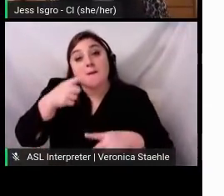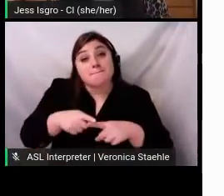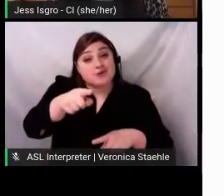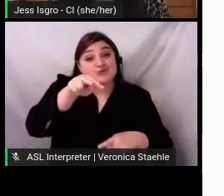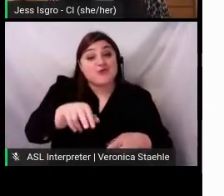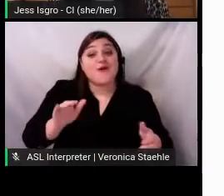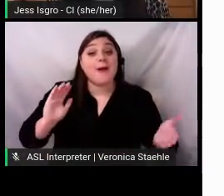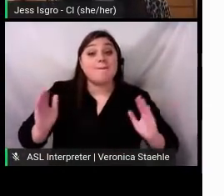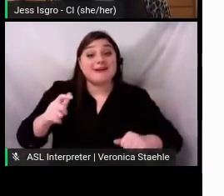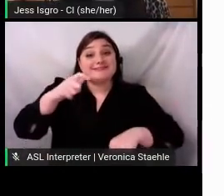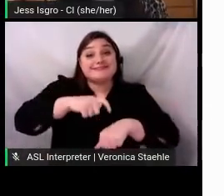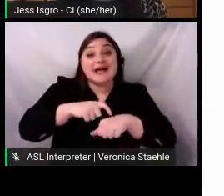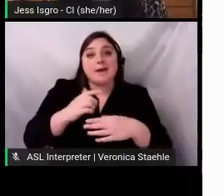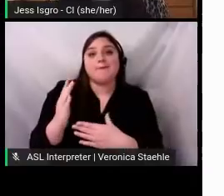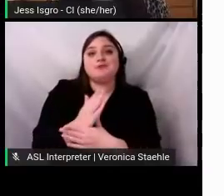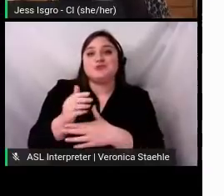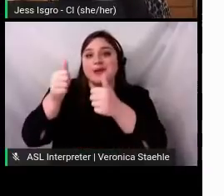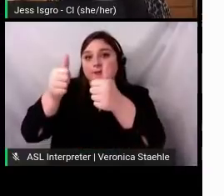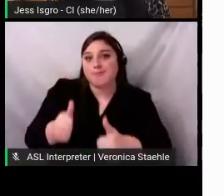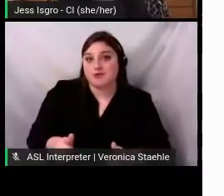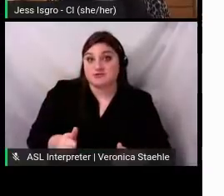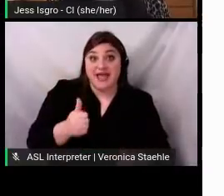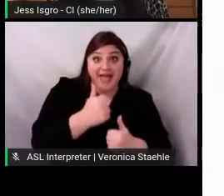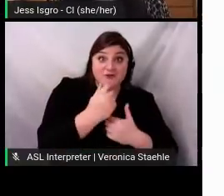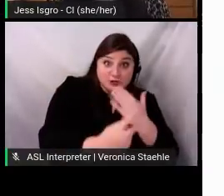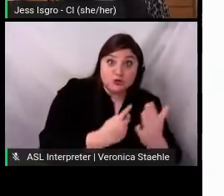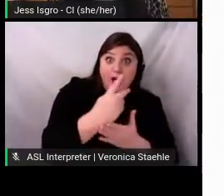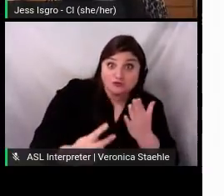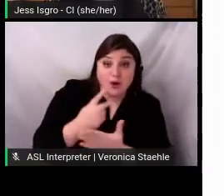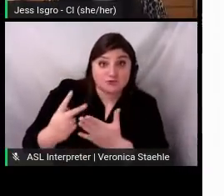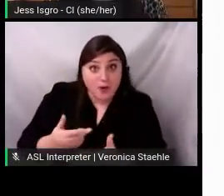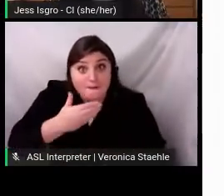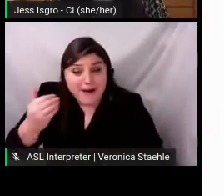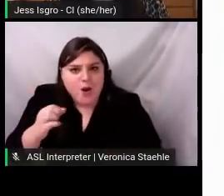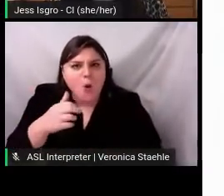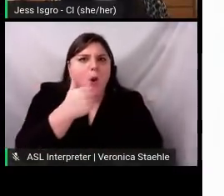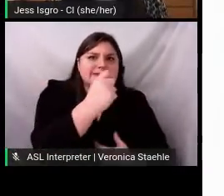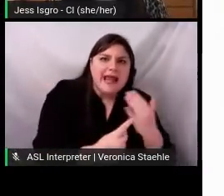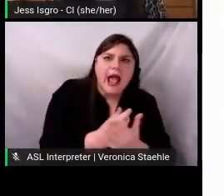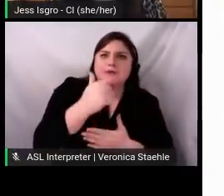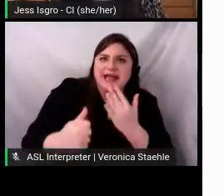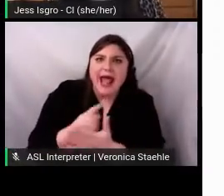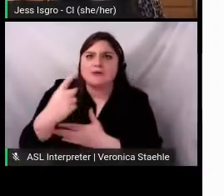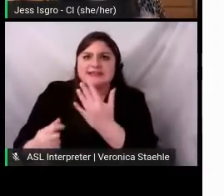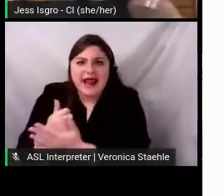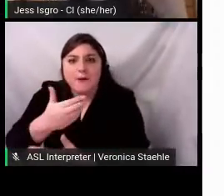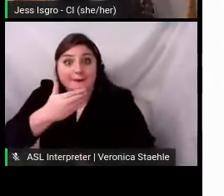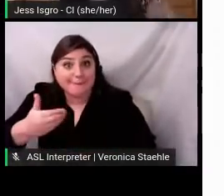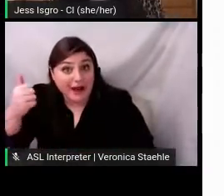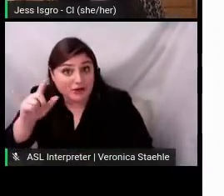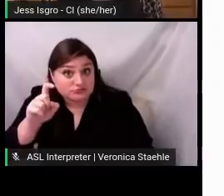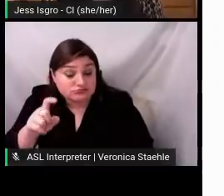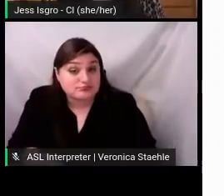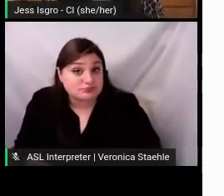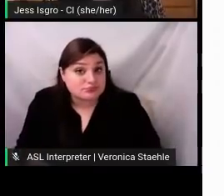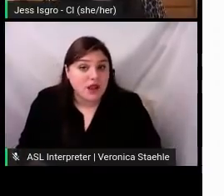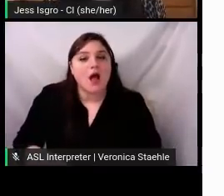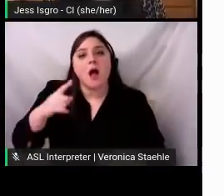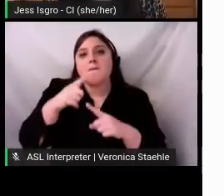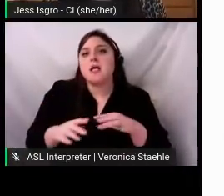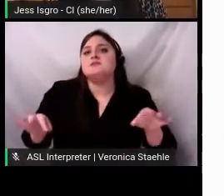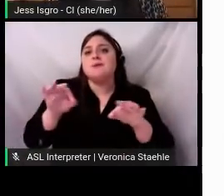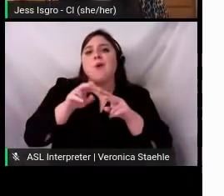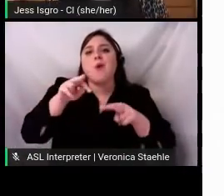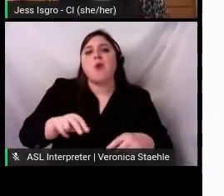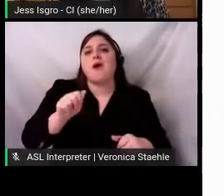apart? And what happens when you're posting across platforms? Do you see a change in engagement if you're on Facebook and Instagram at the same time? Do